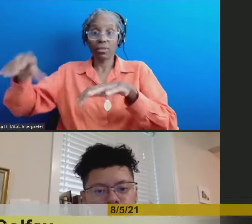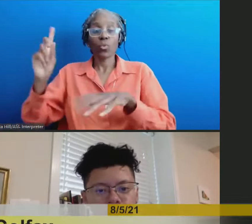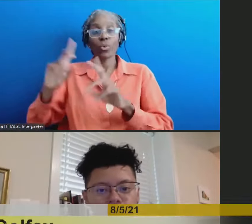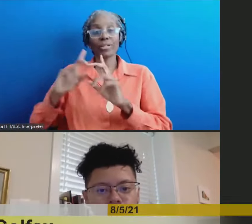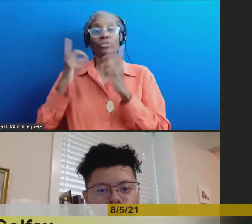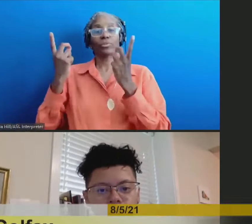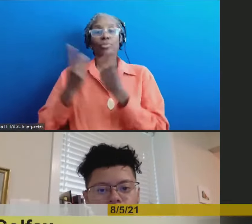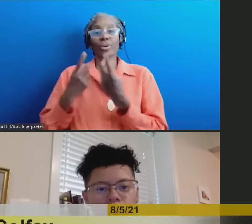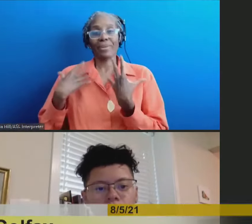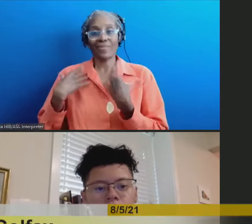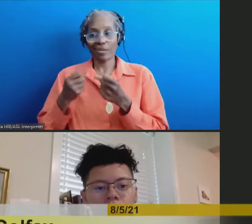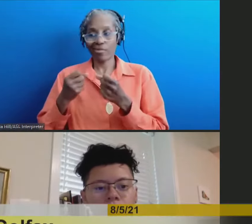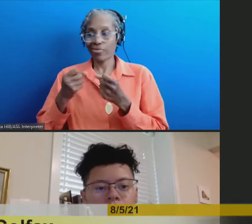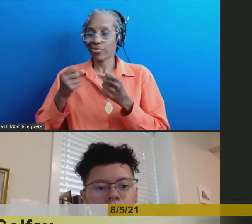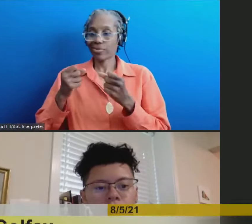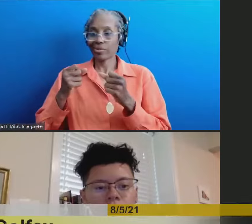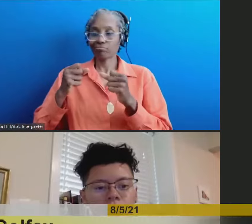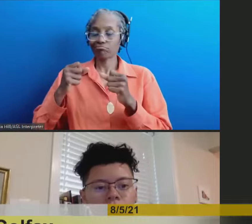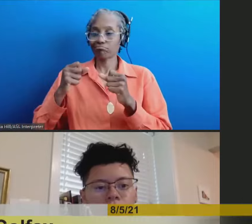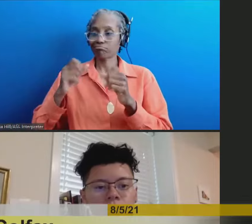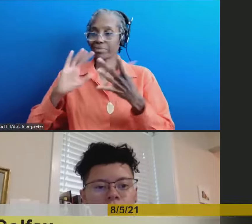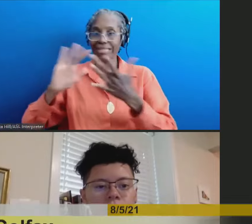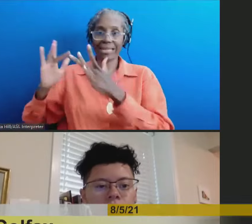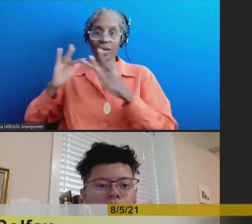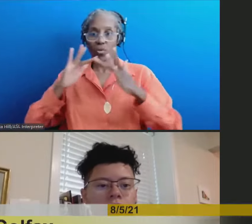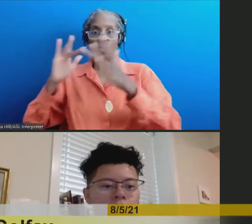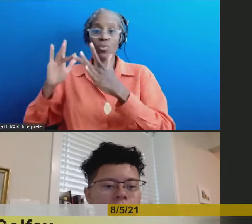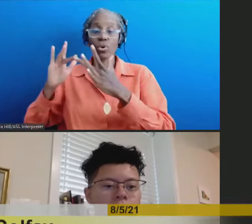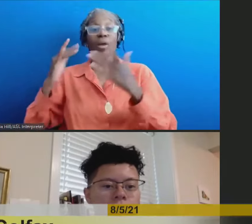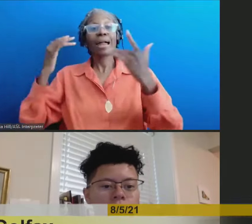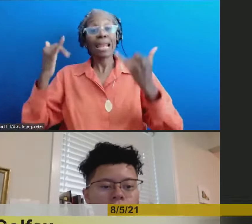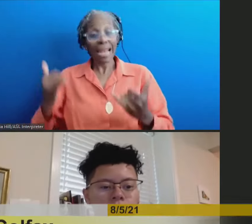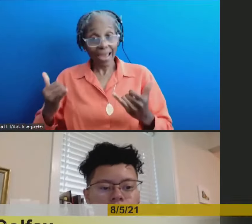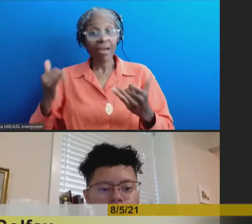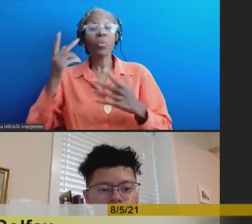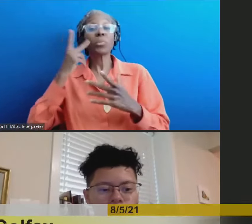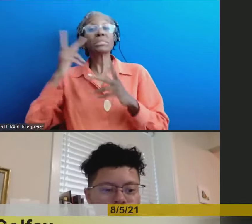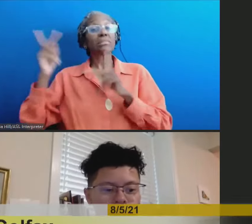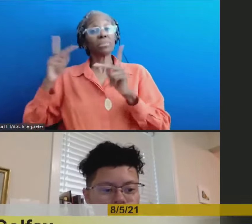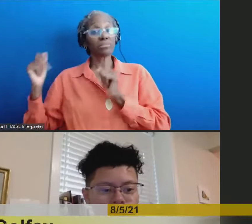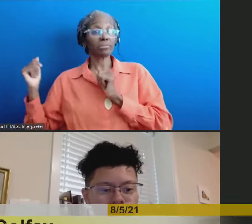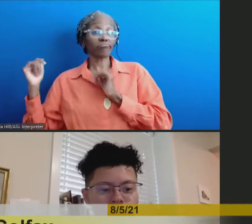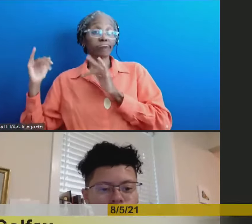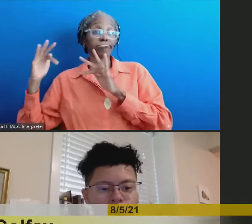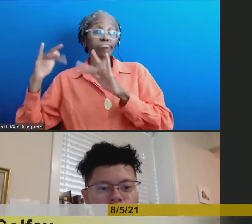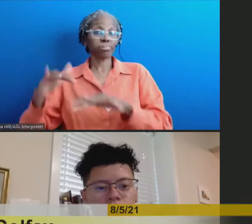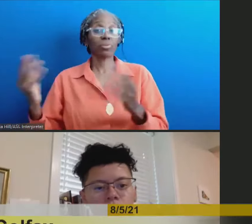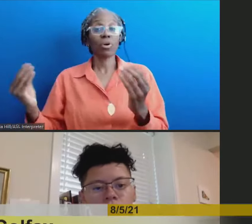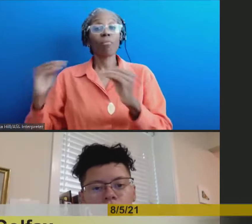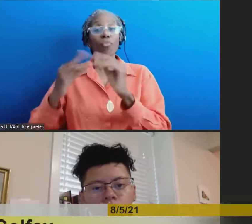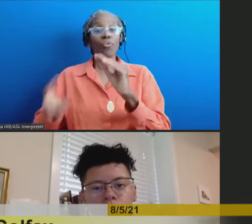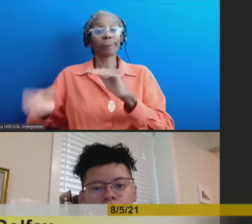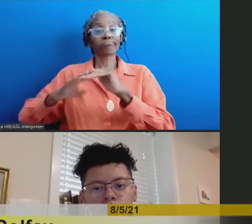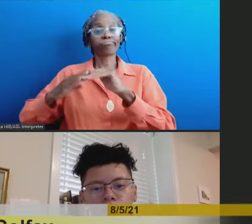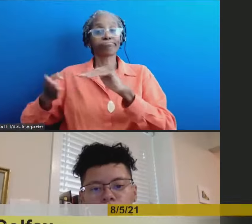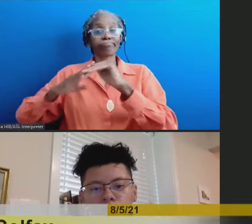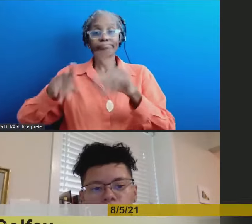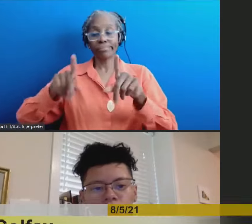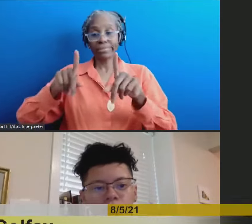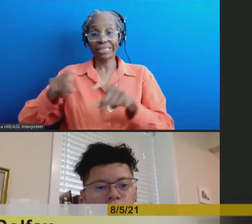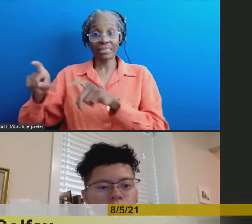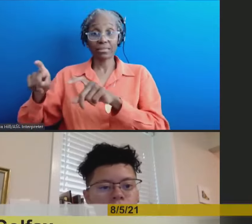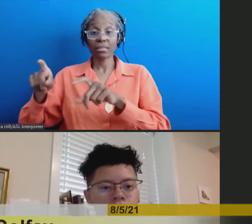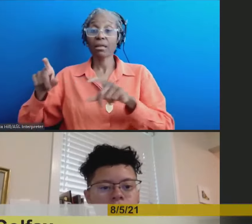department's health network. And right now we're seeing an increase in testing. At this point, we have not,